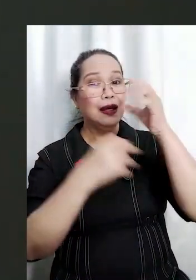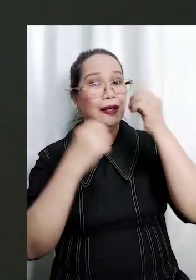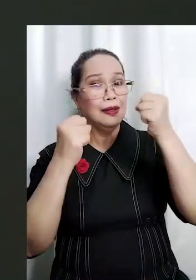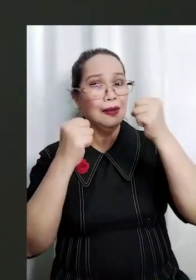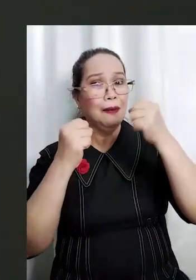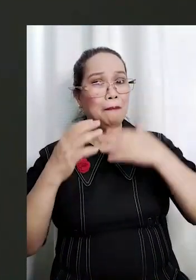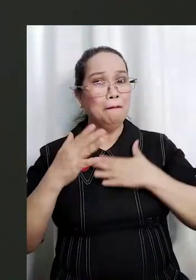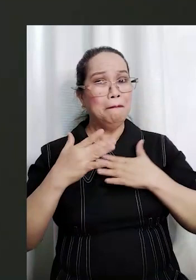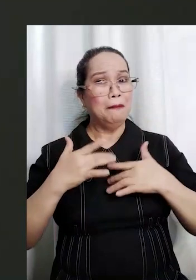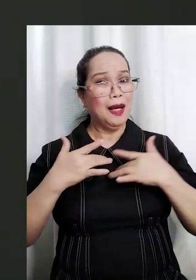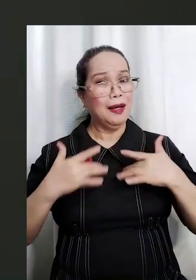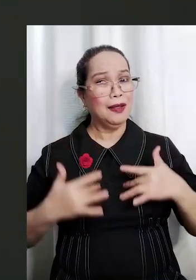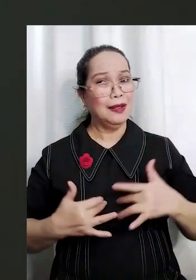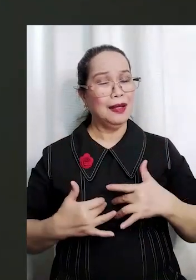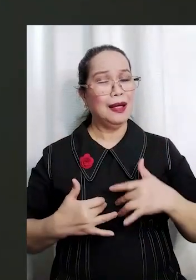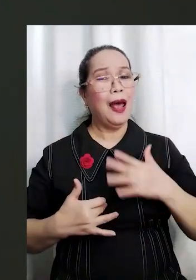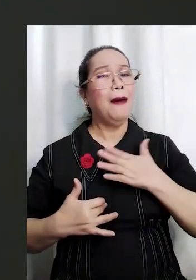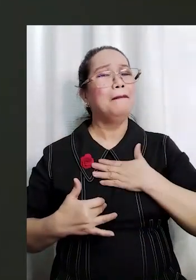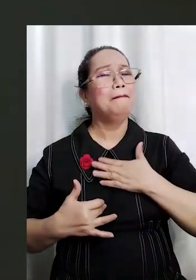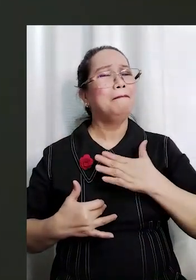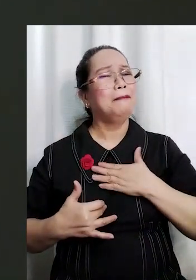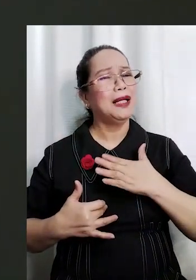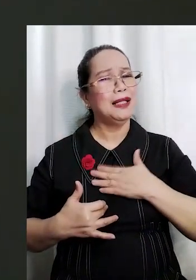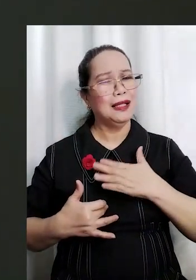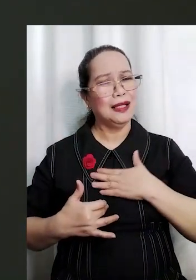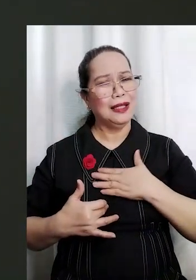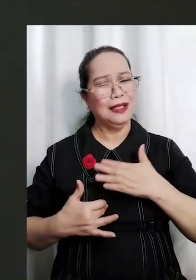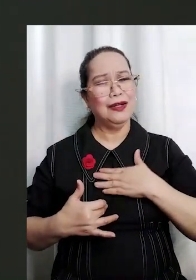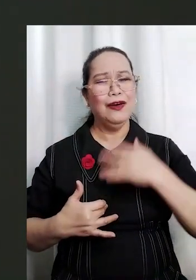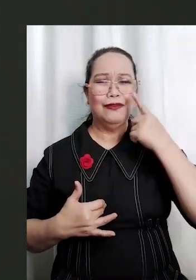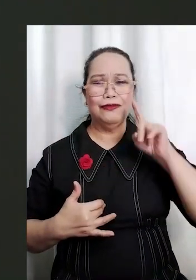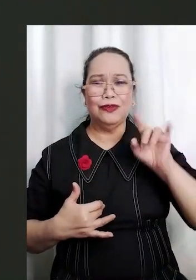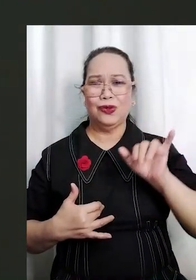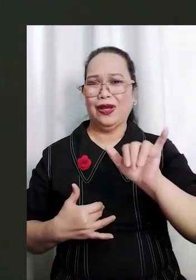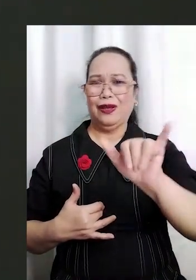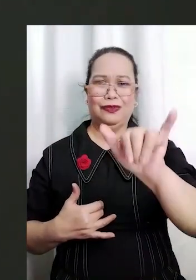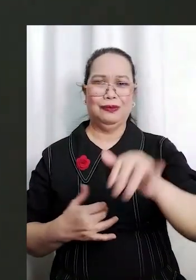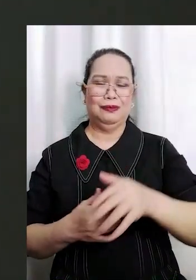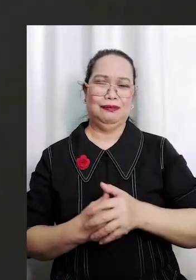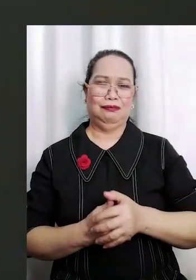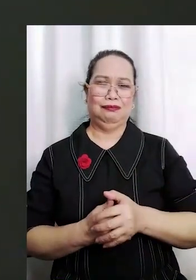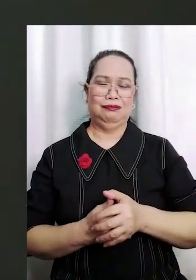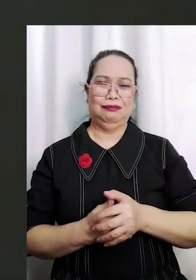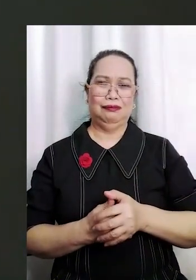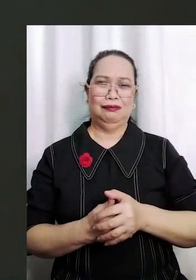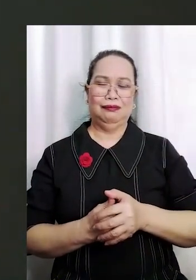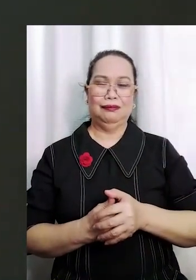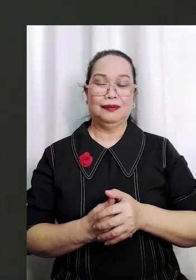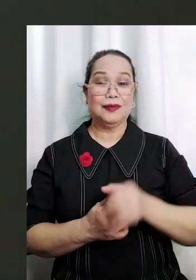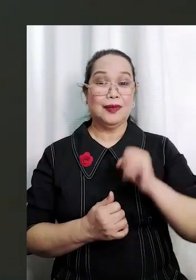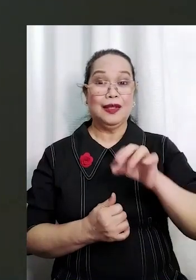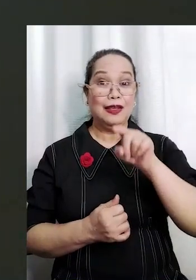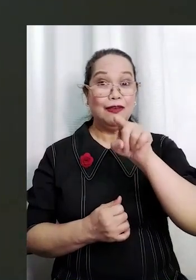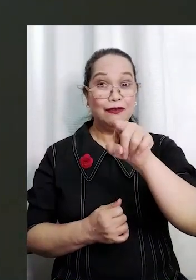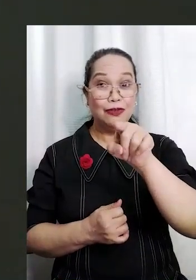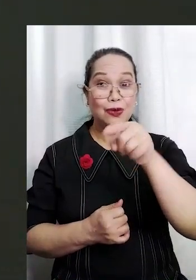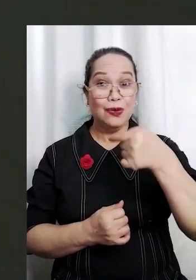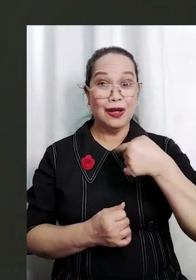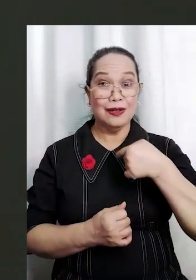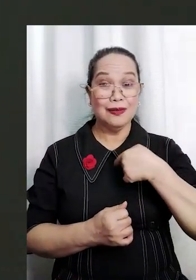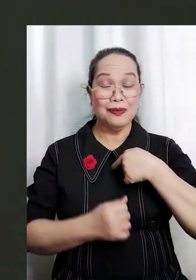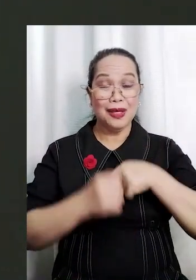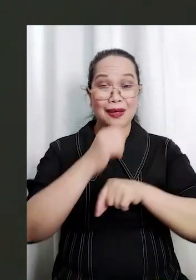strength of my heart and my portion forever." You know, if we are